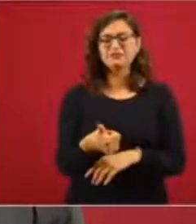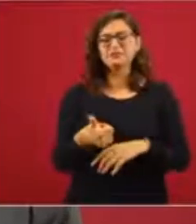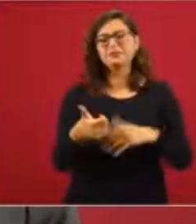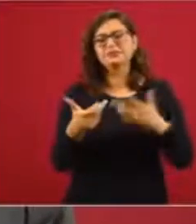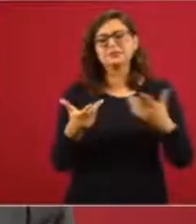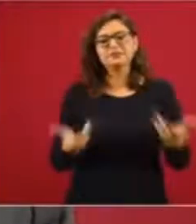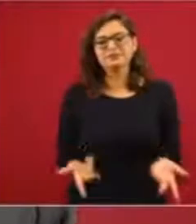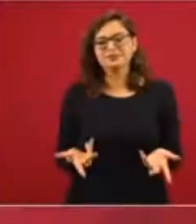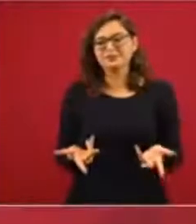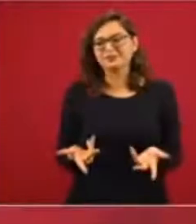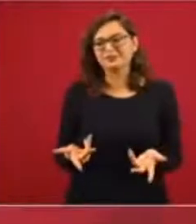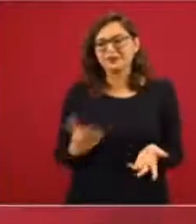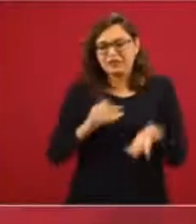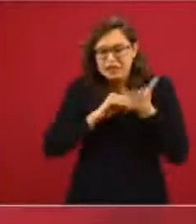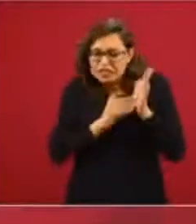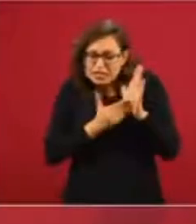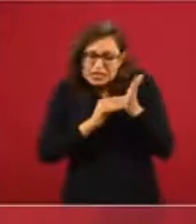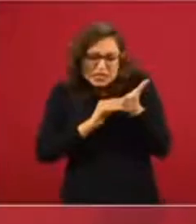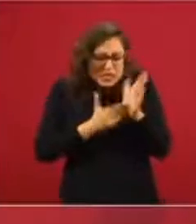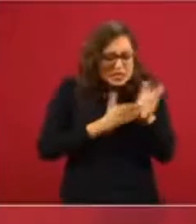que a todas luces